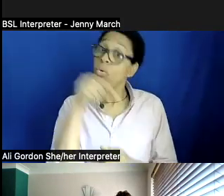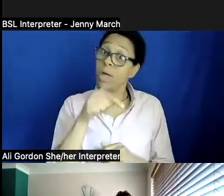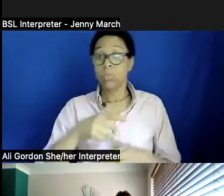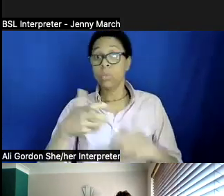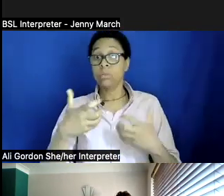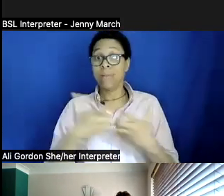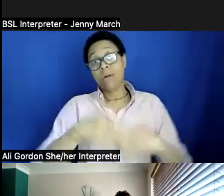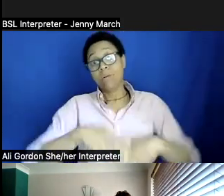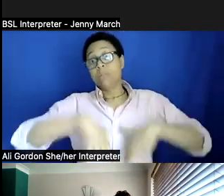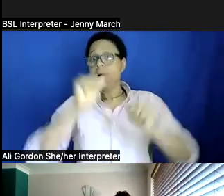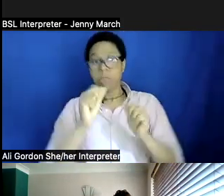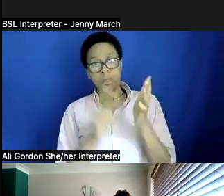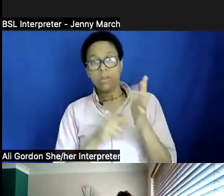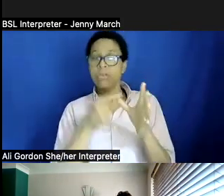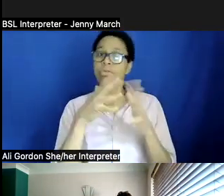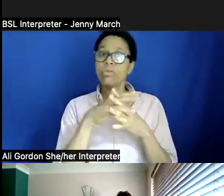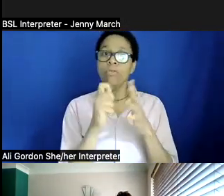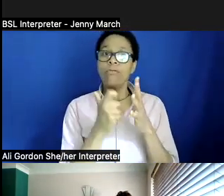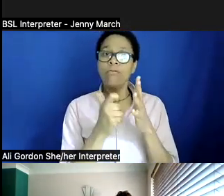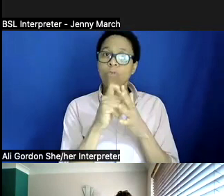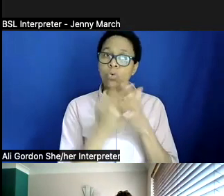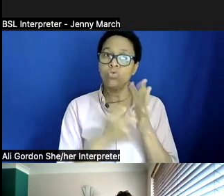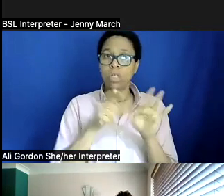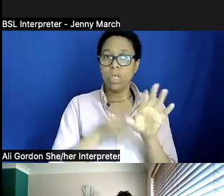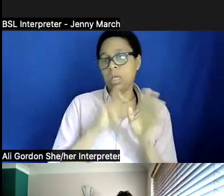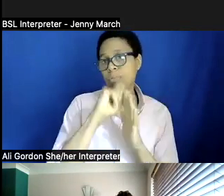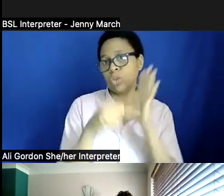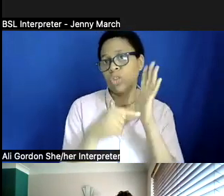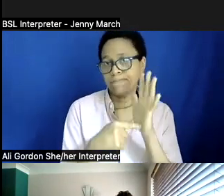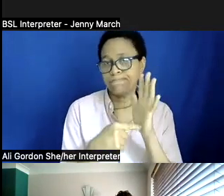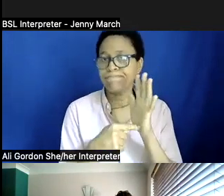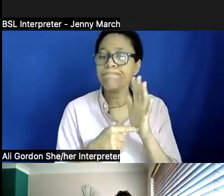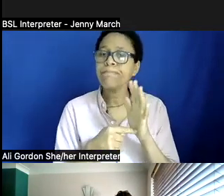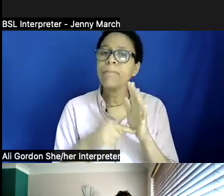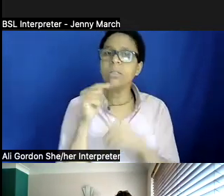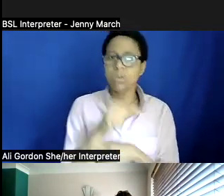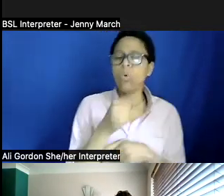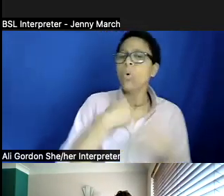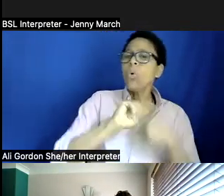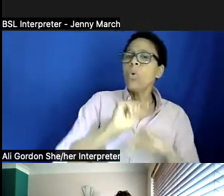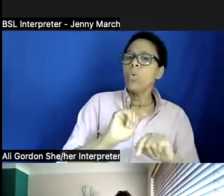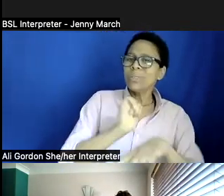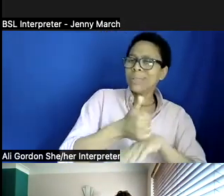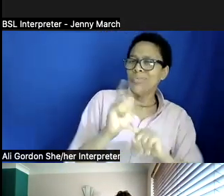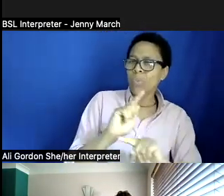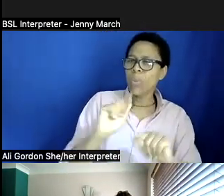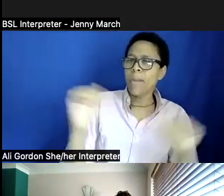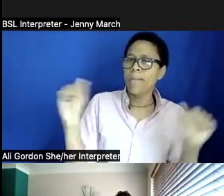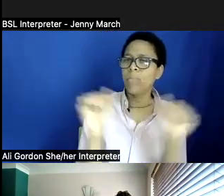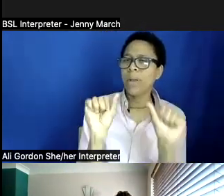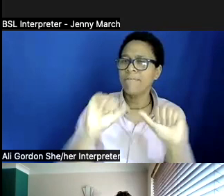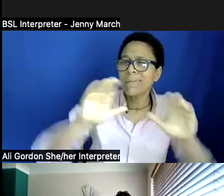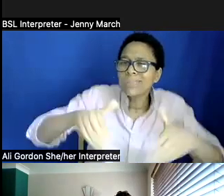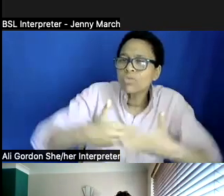happen. So within this first session, we kind of had a brief introduction, just like to the kind of idea of archiving and